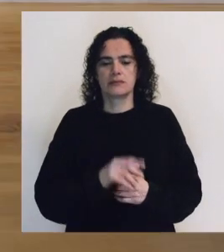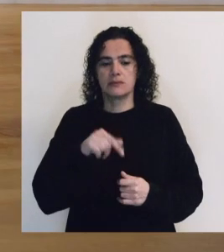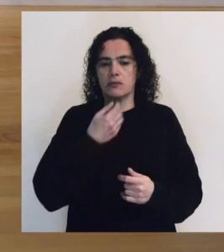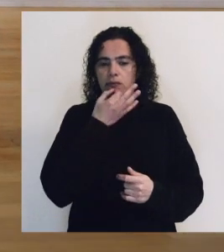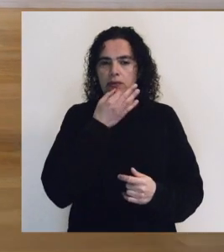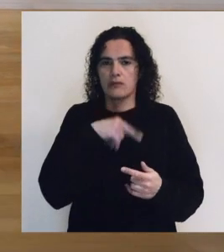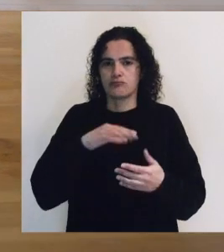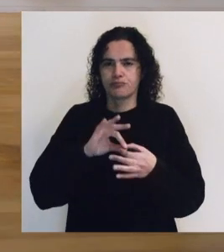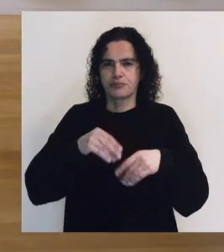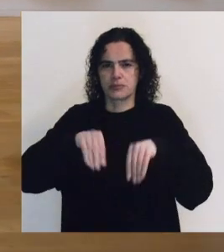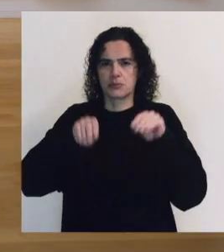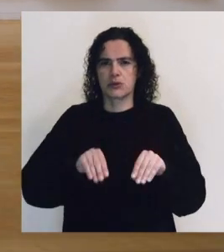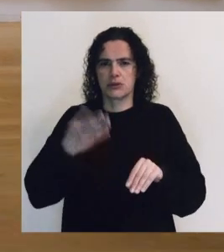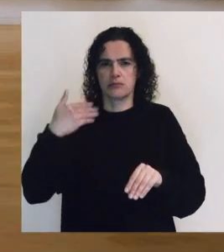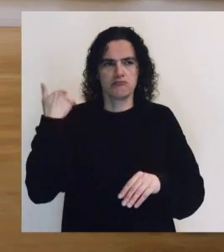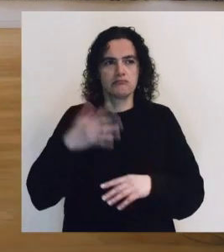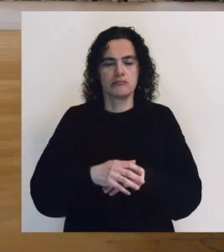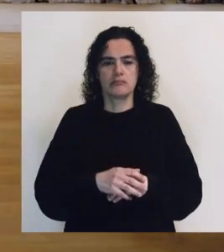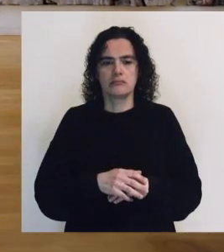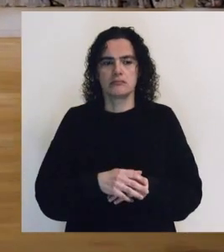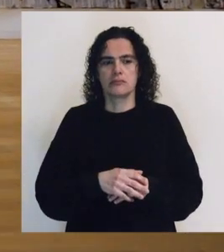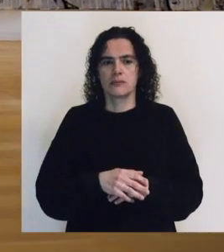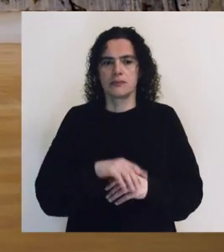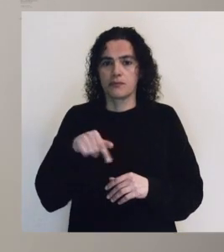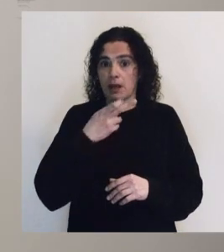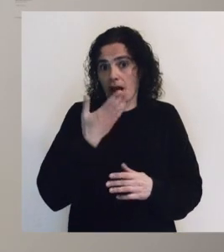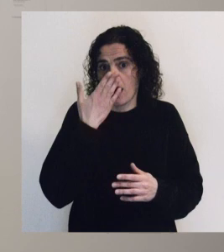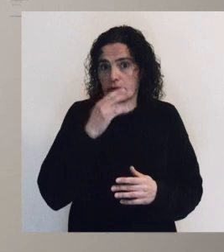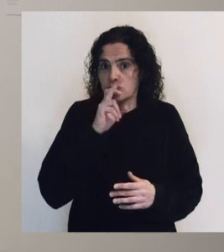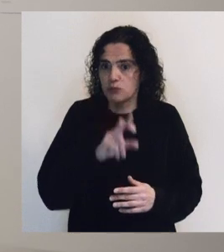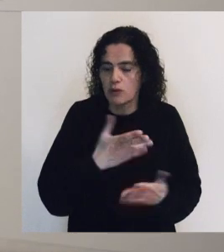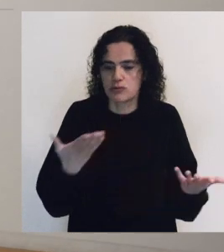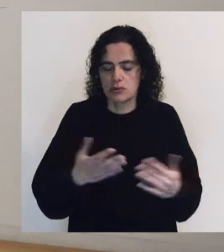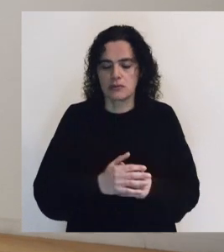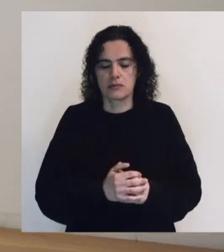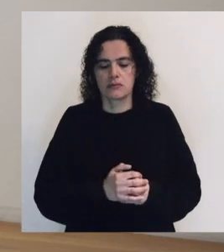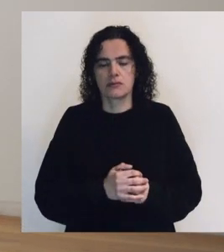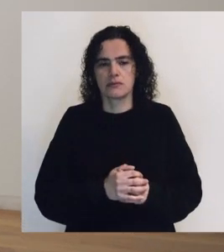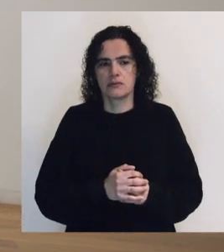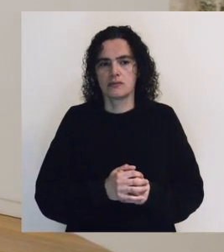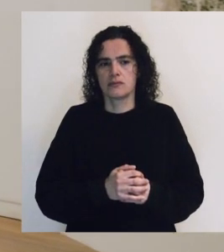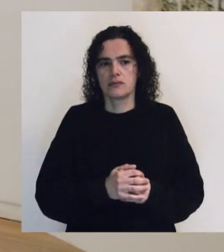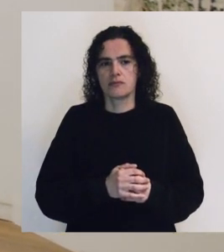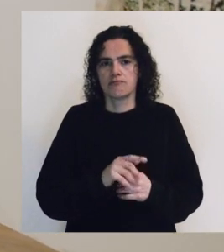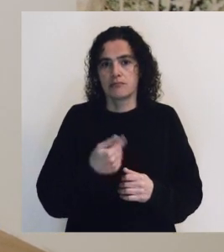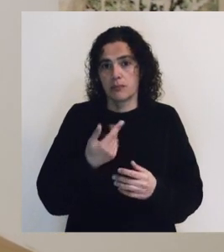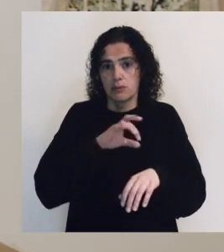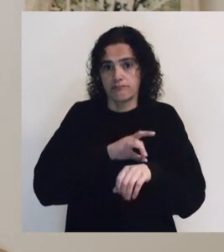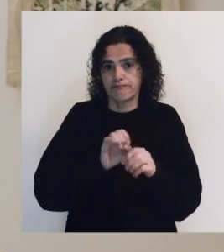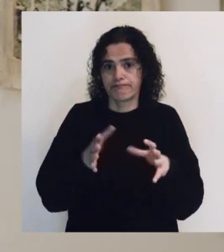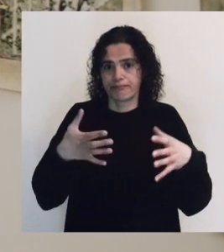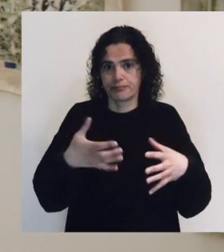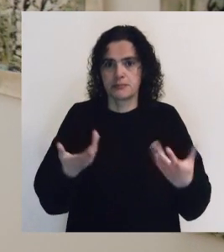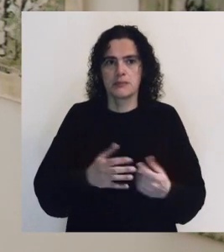We just talked about the tapestries that were a response to the